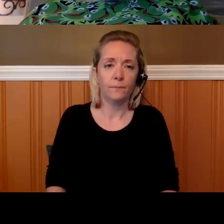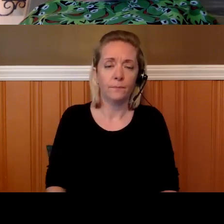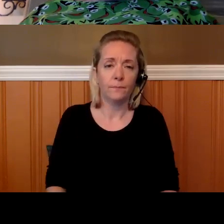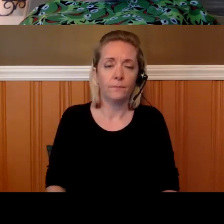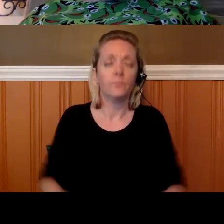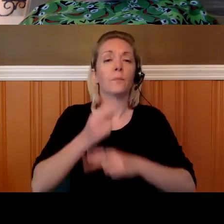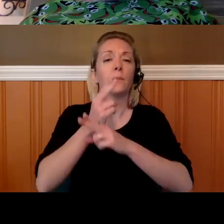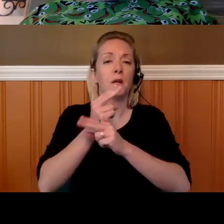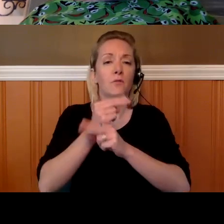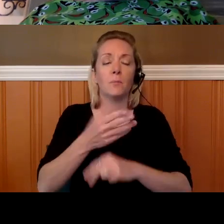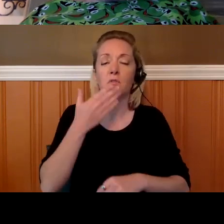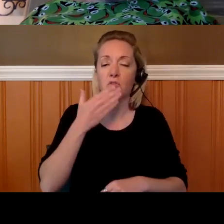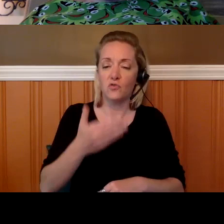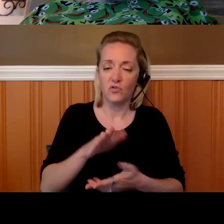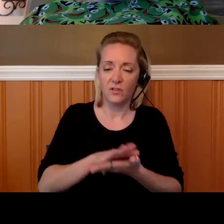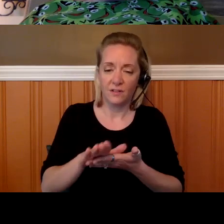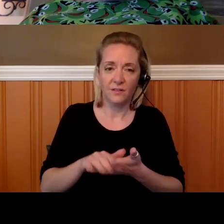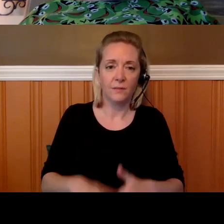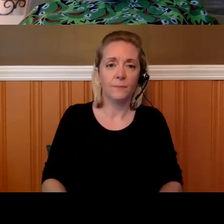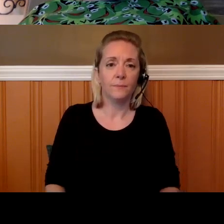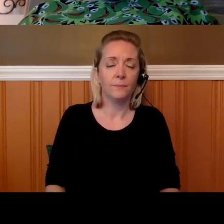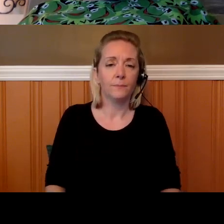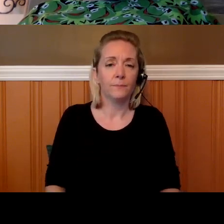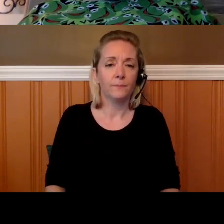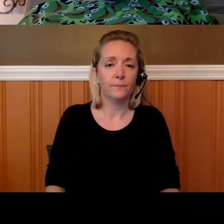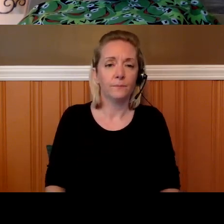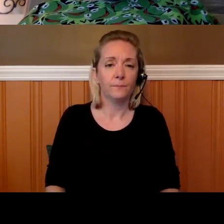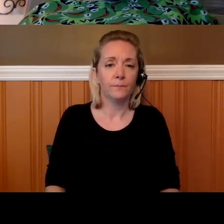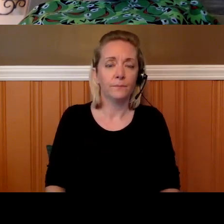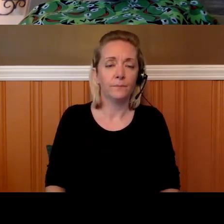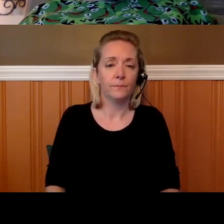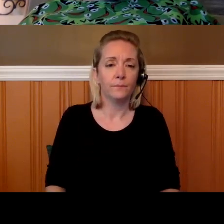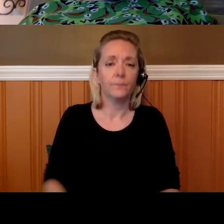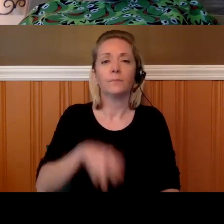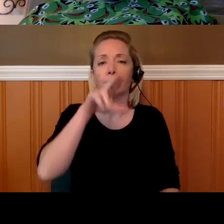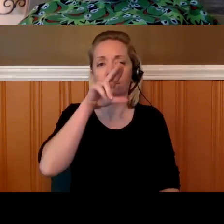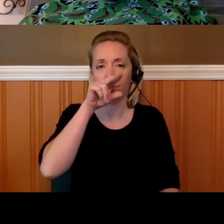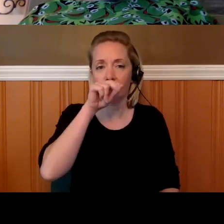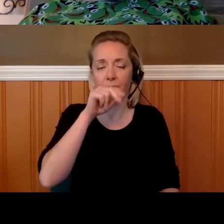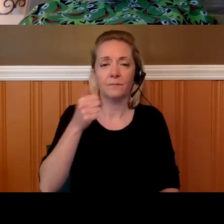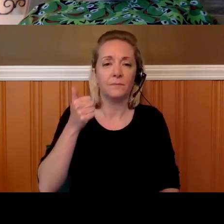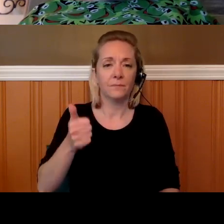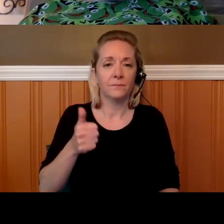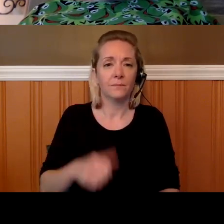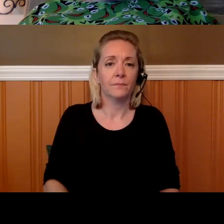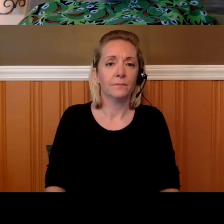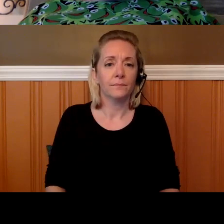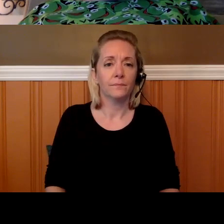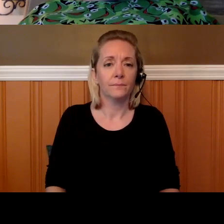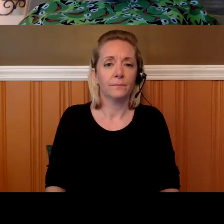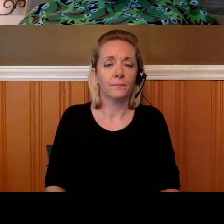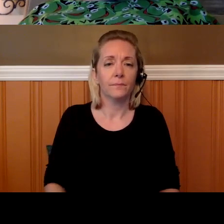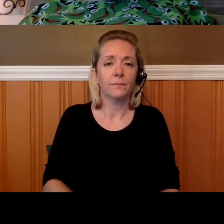Bunny rabbit. Very nice. Strut with the quack, quack. Duck. Yes. Spin with the,